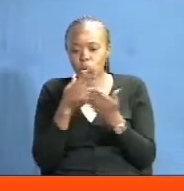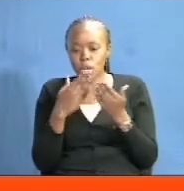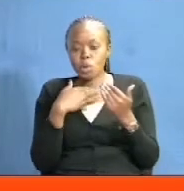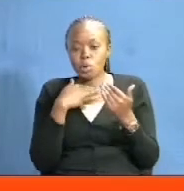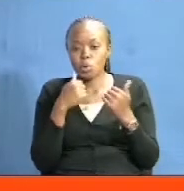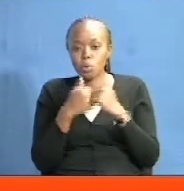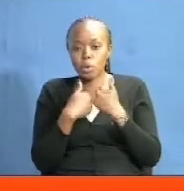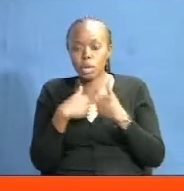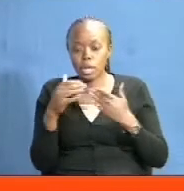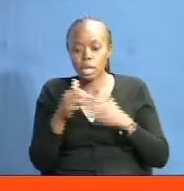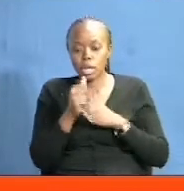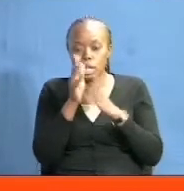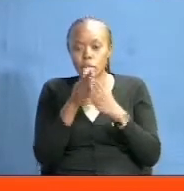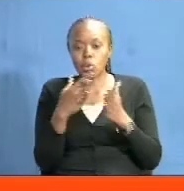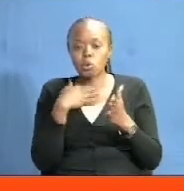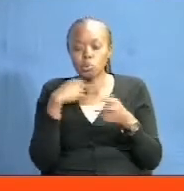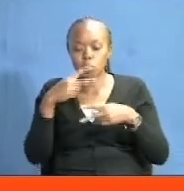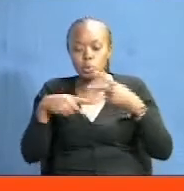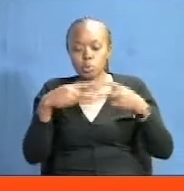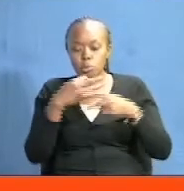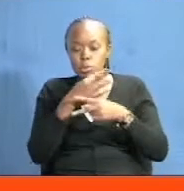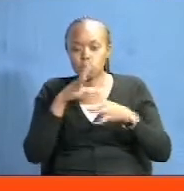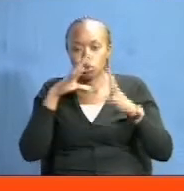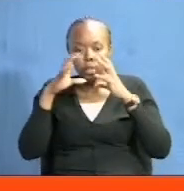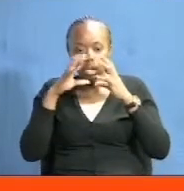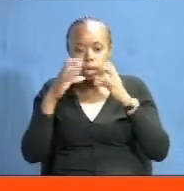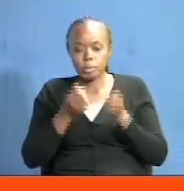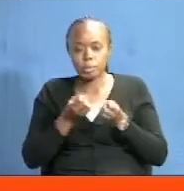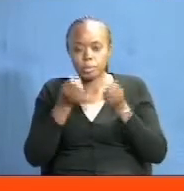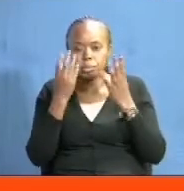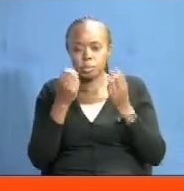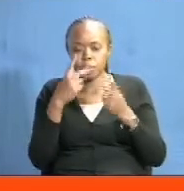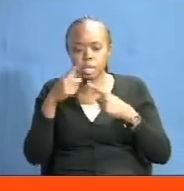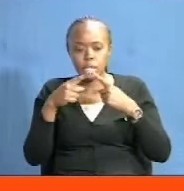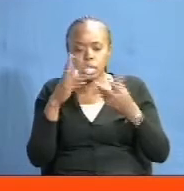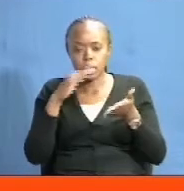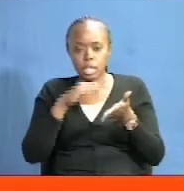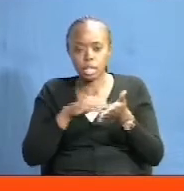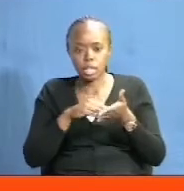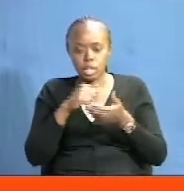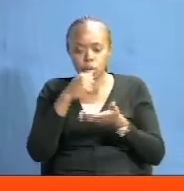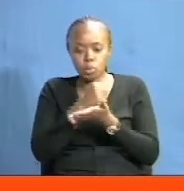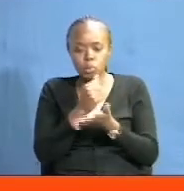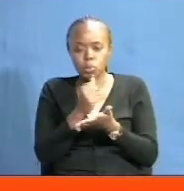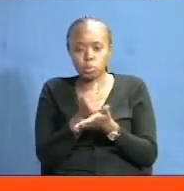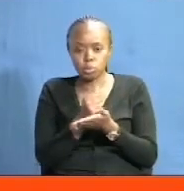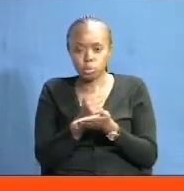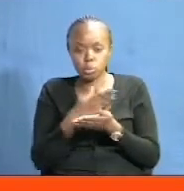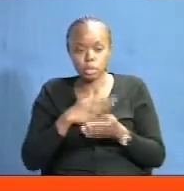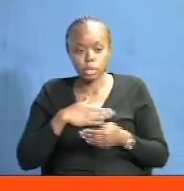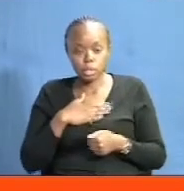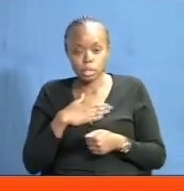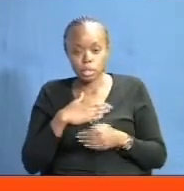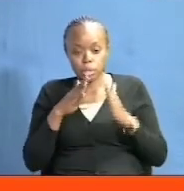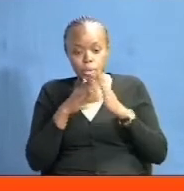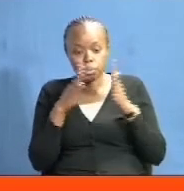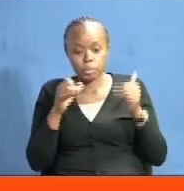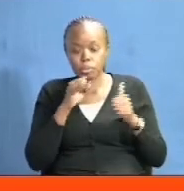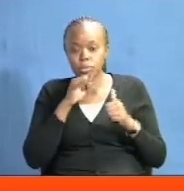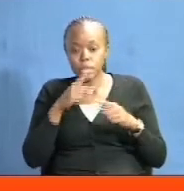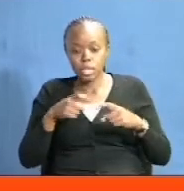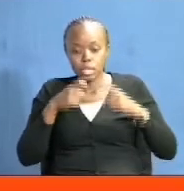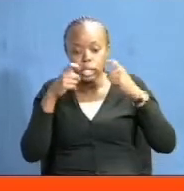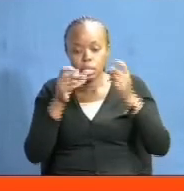national leadership. I want to be part of the conversation, and mostly when I run for office, my greatest credential that I offer